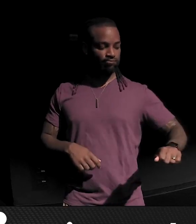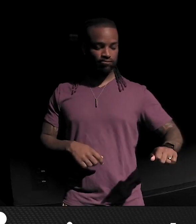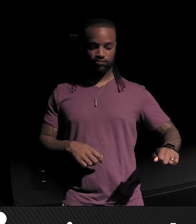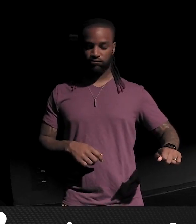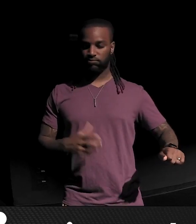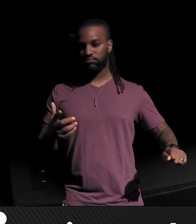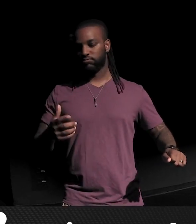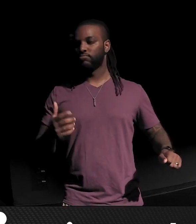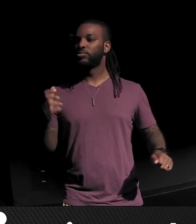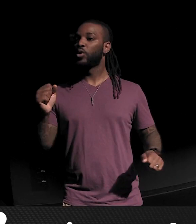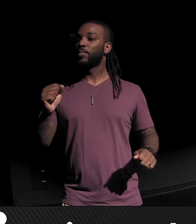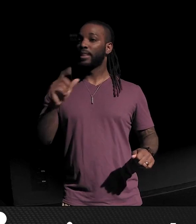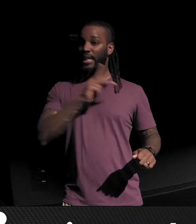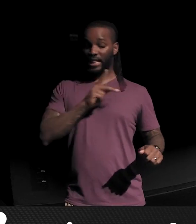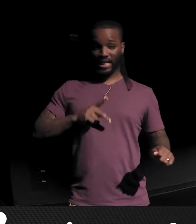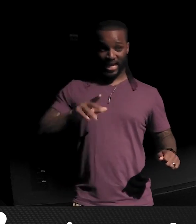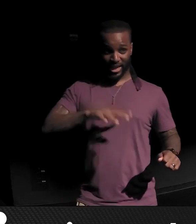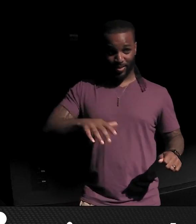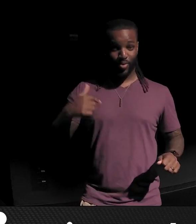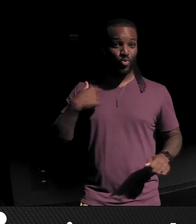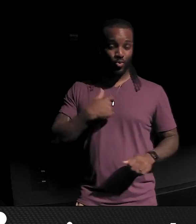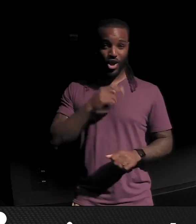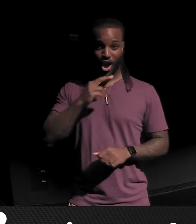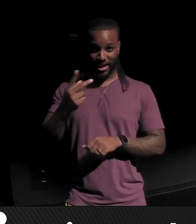Kingdom of priests, we are shepherds.